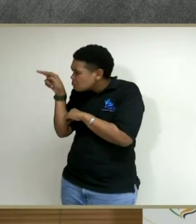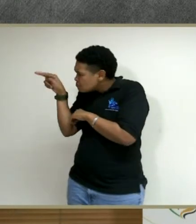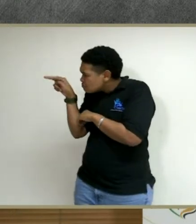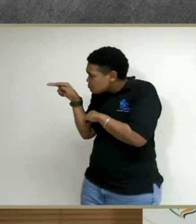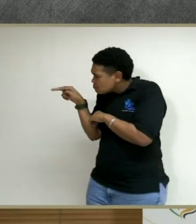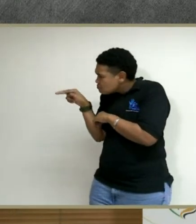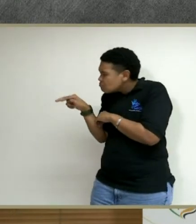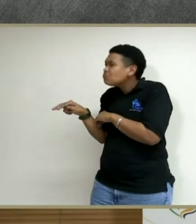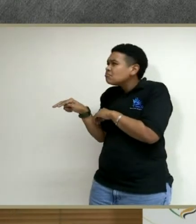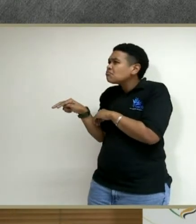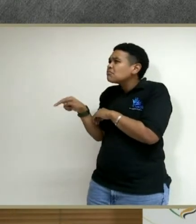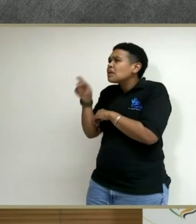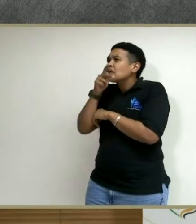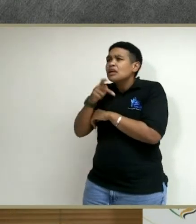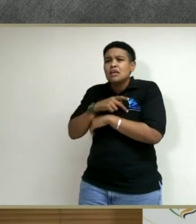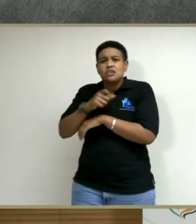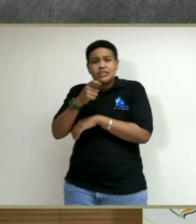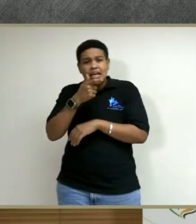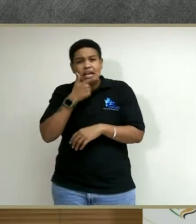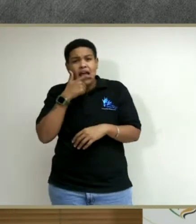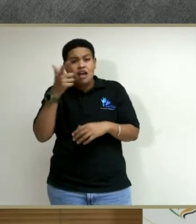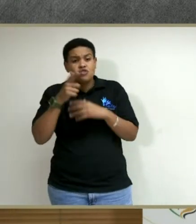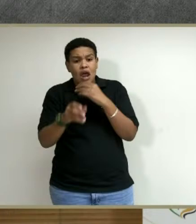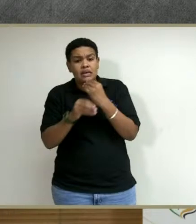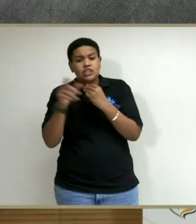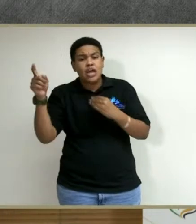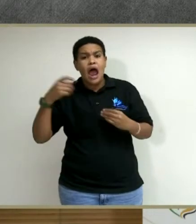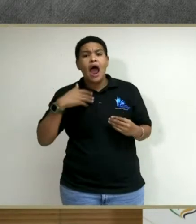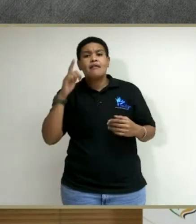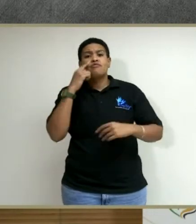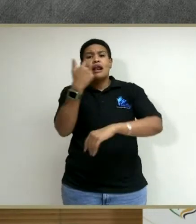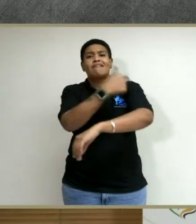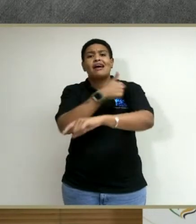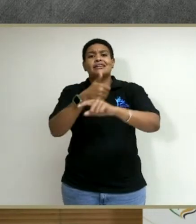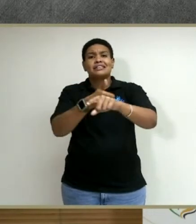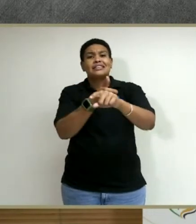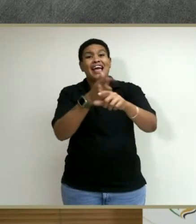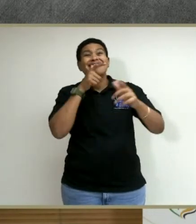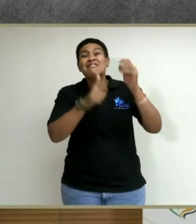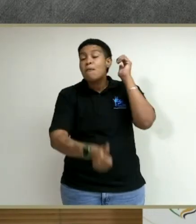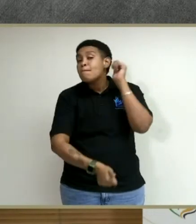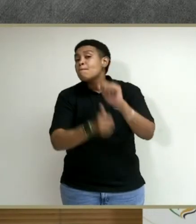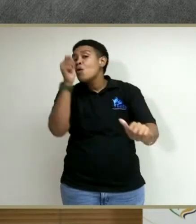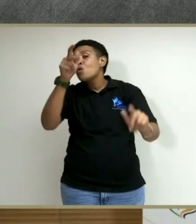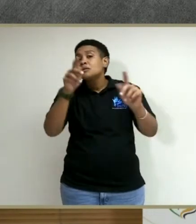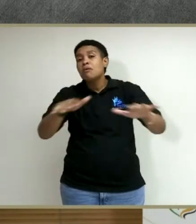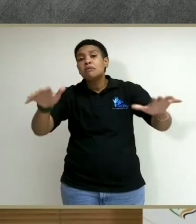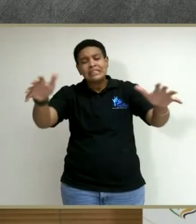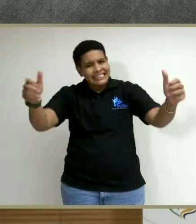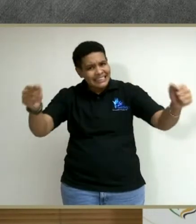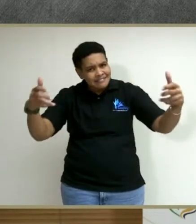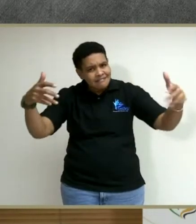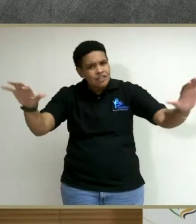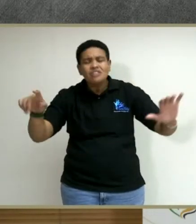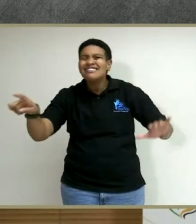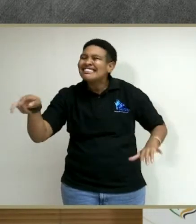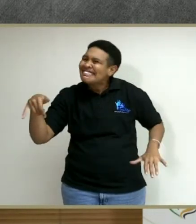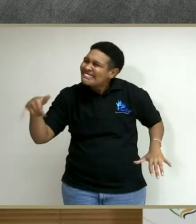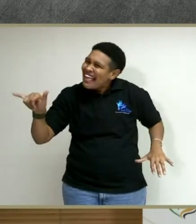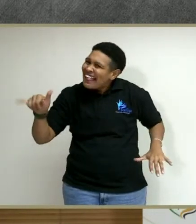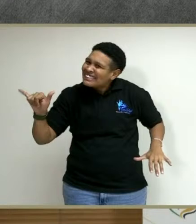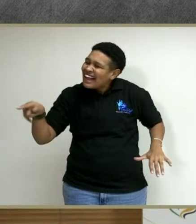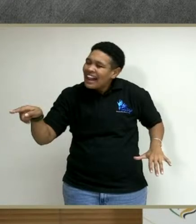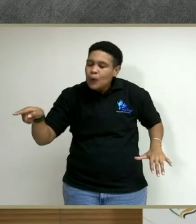so for Kingston and St. Andrew, although they have vaccinated the lion's share of the population, they are still just